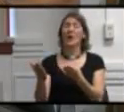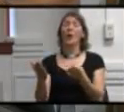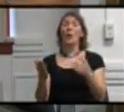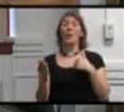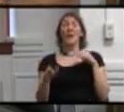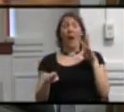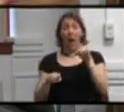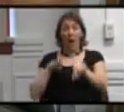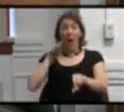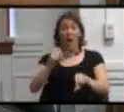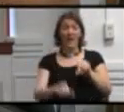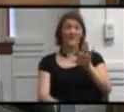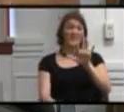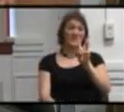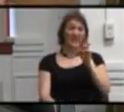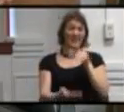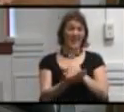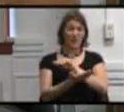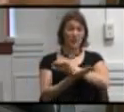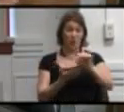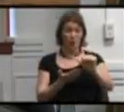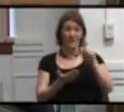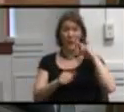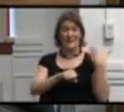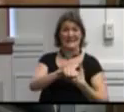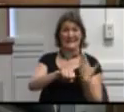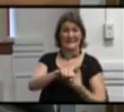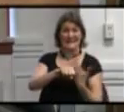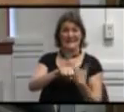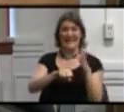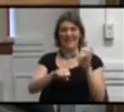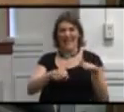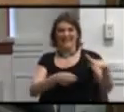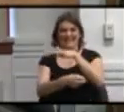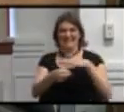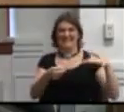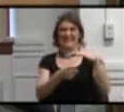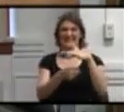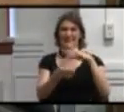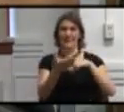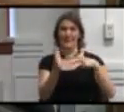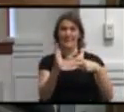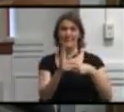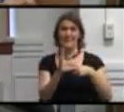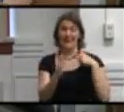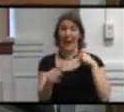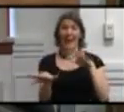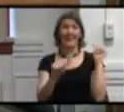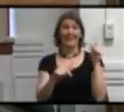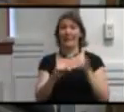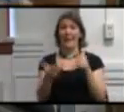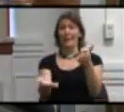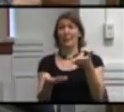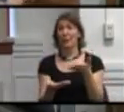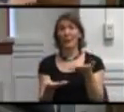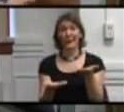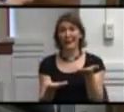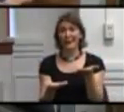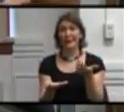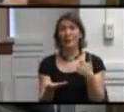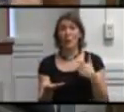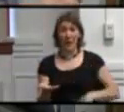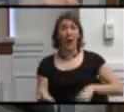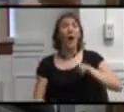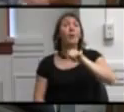Since we're putting about $56,000 is our estimate, it might go a little bit over that into the building. That's kind of part of that is coming out